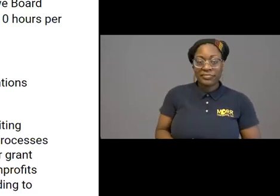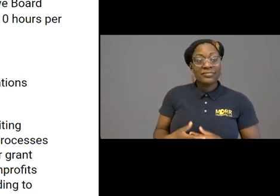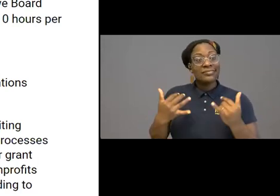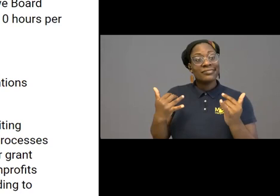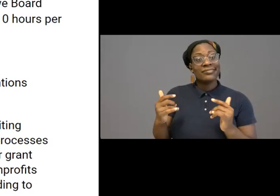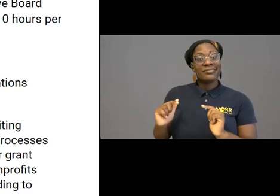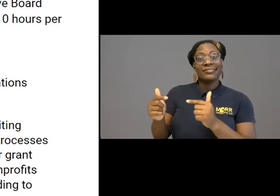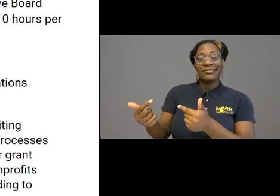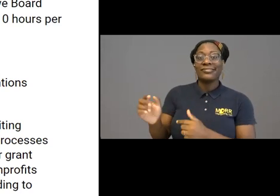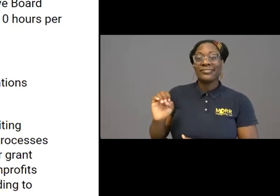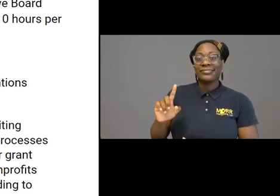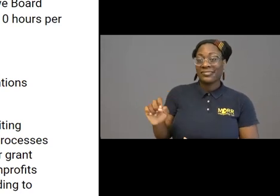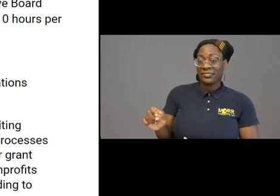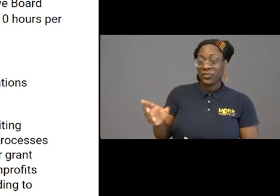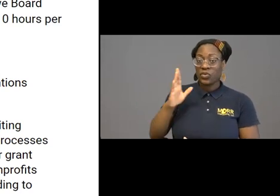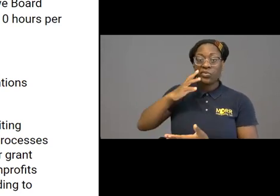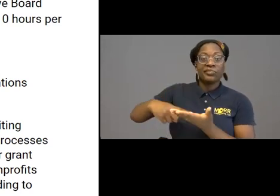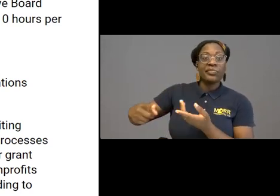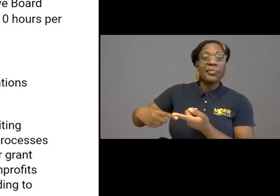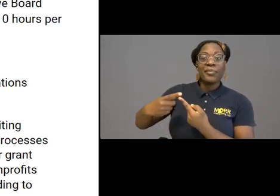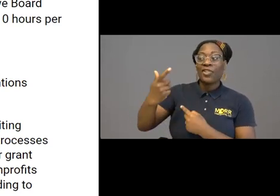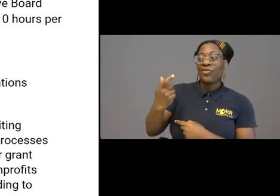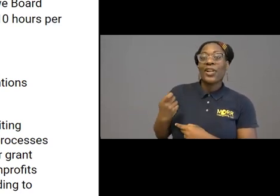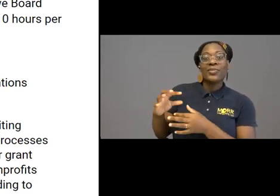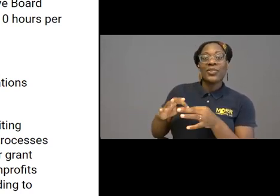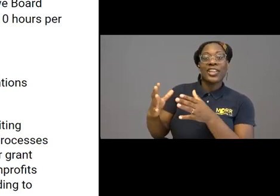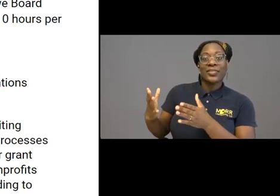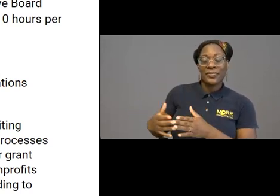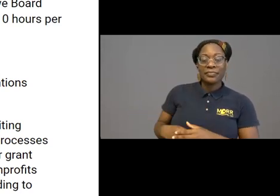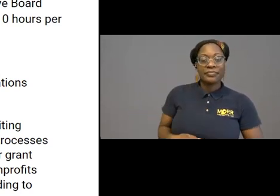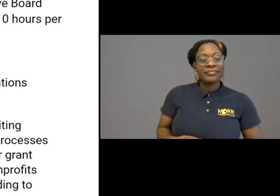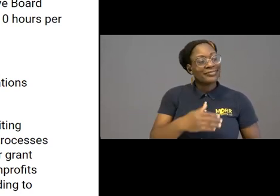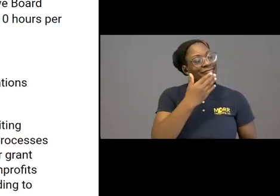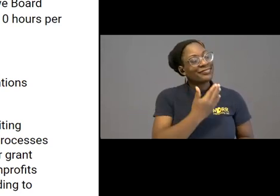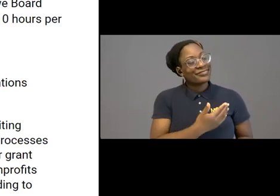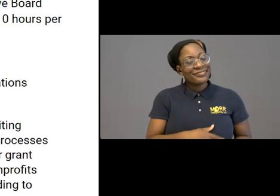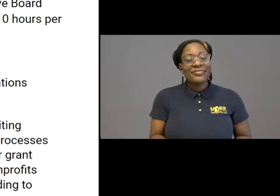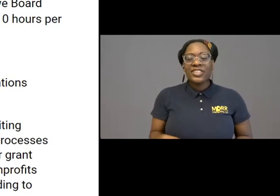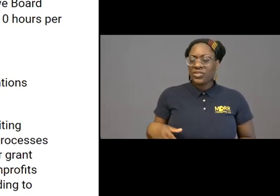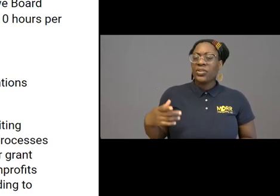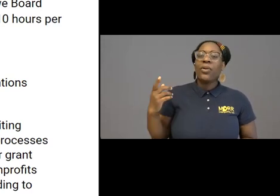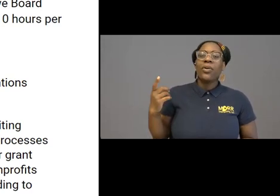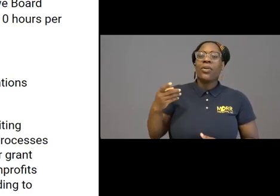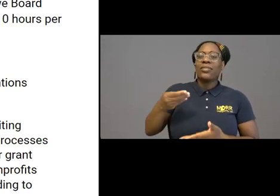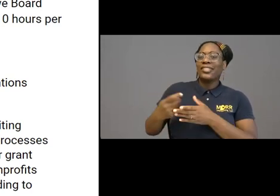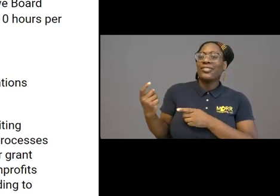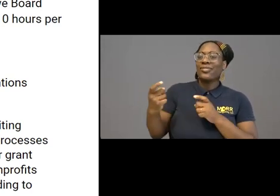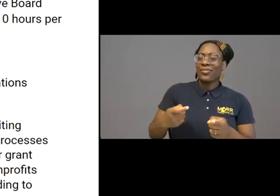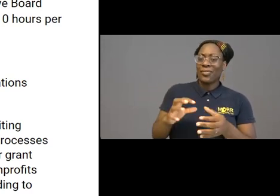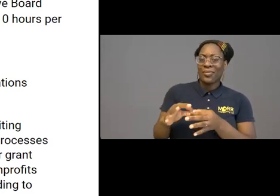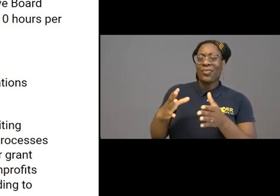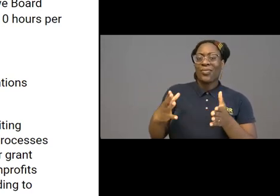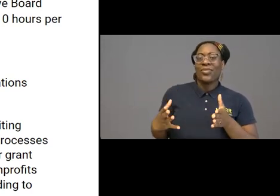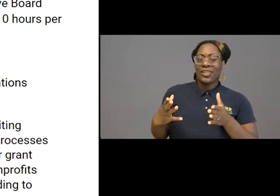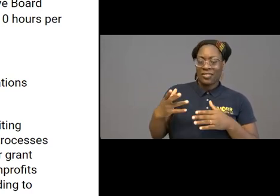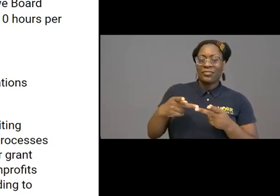Janelle. So the grants coordinator position will be a bit like the website one. We previously tried having a